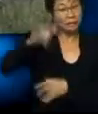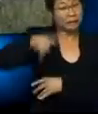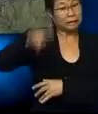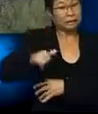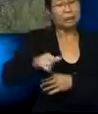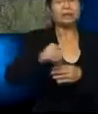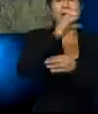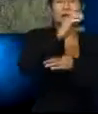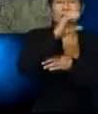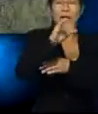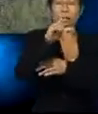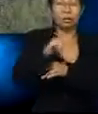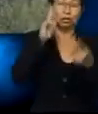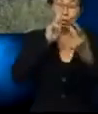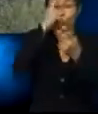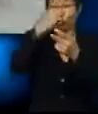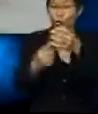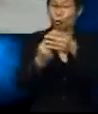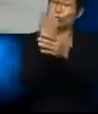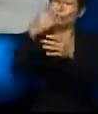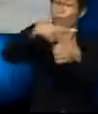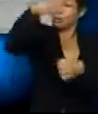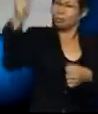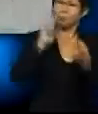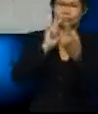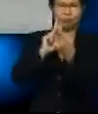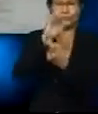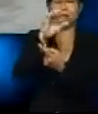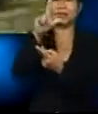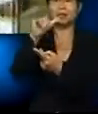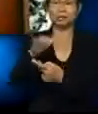Yes, clay is very suitable for growing paddy.